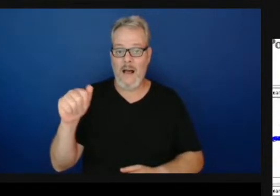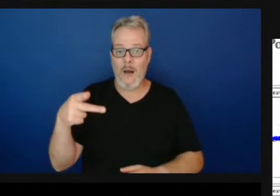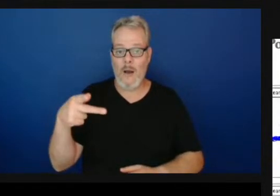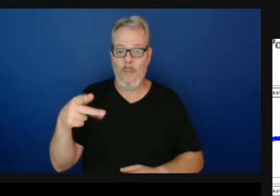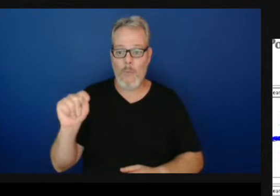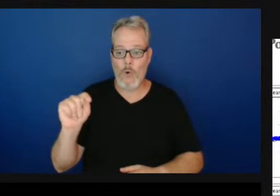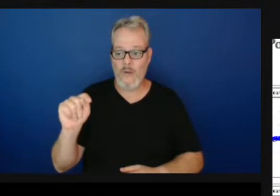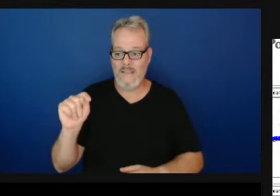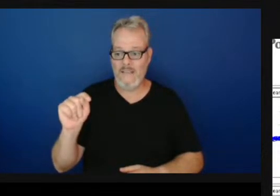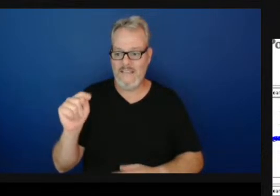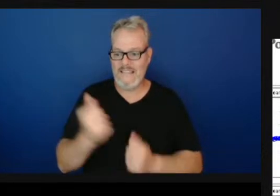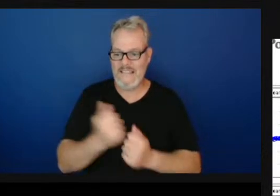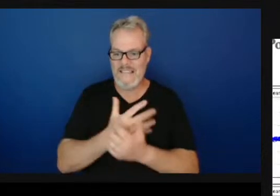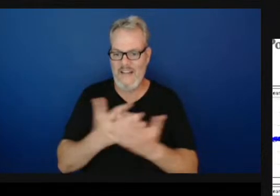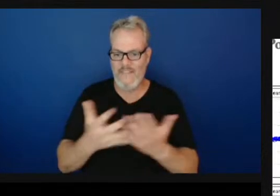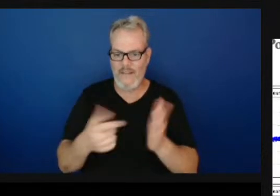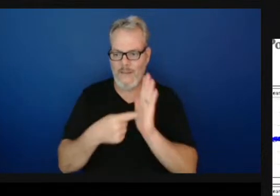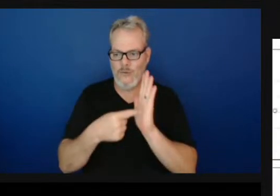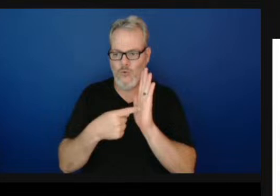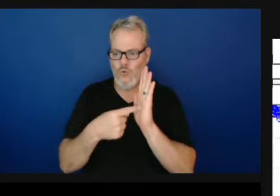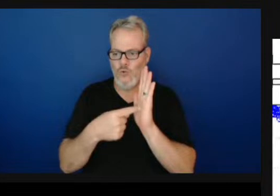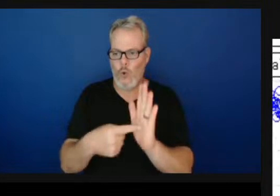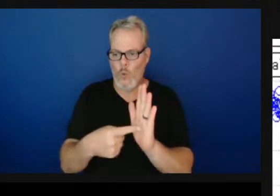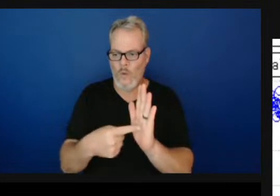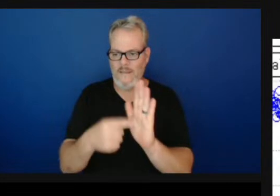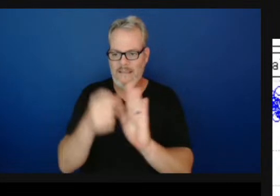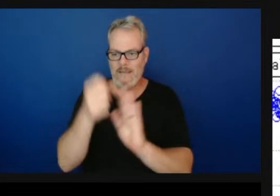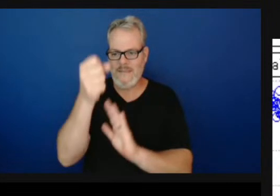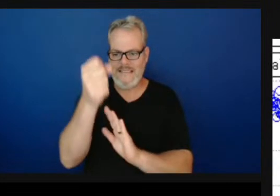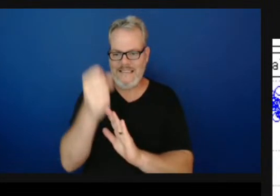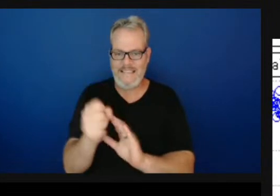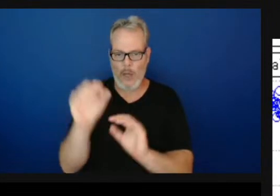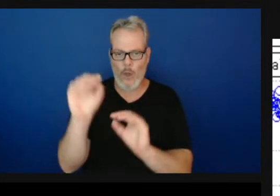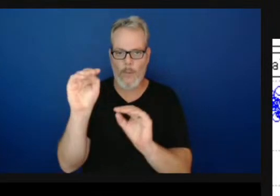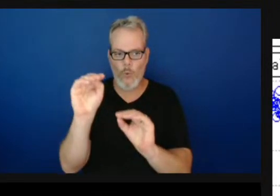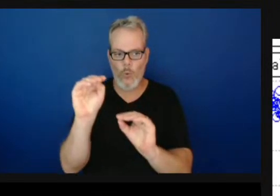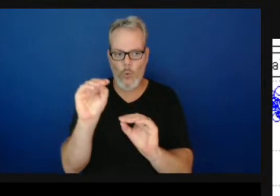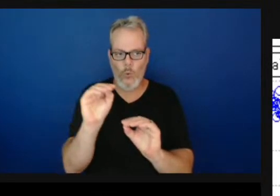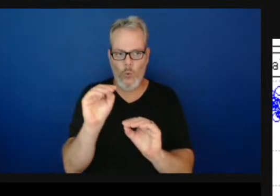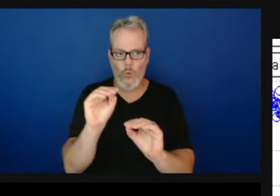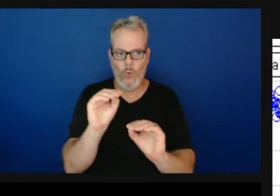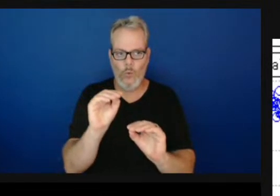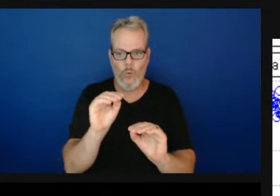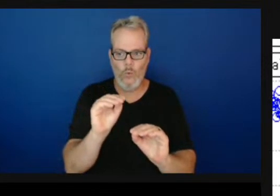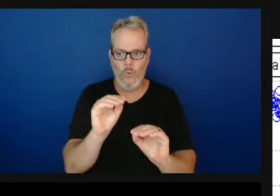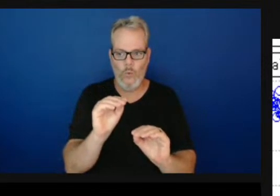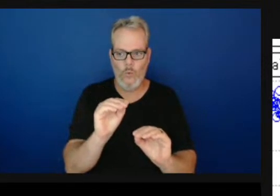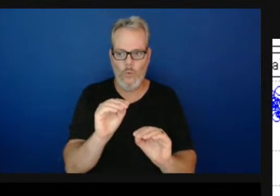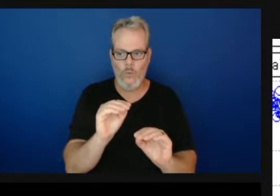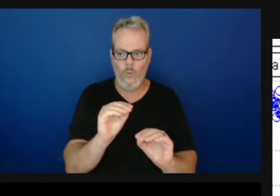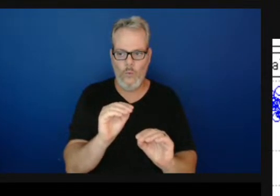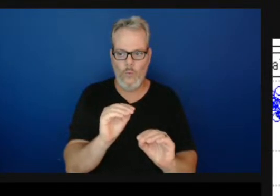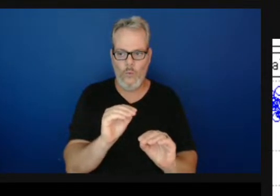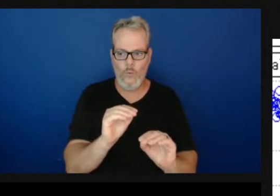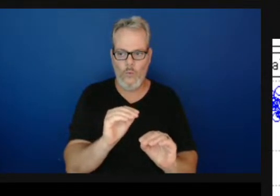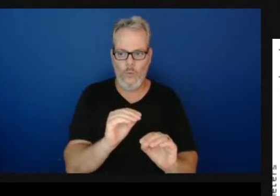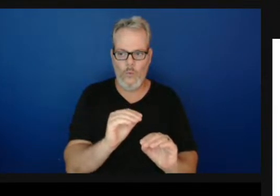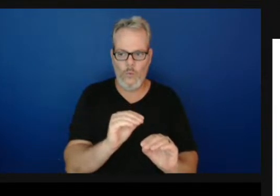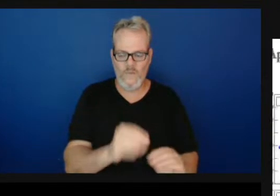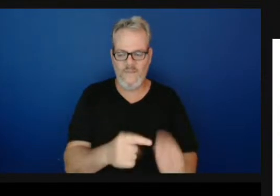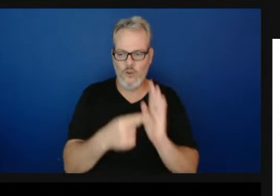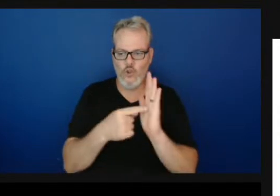seems to appear to be showing some southern movement as well. And if so, this is the furthest station in the field showing effect of the flank